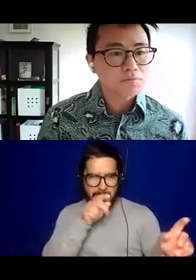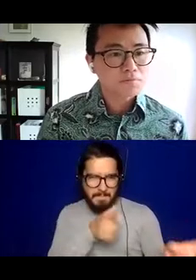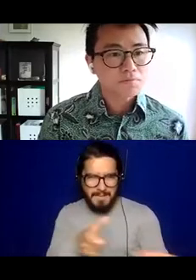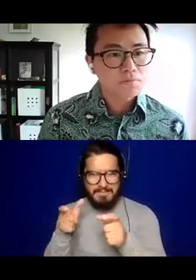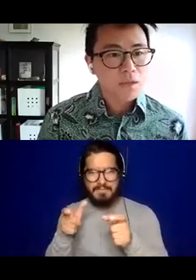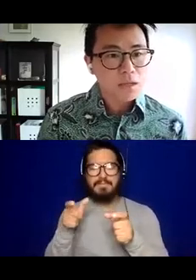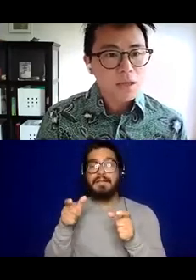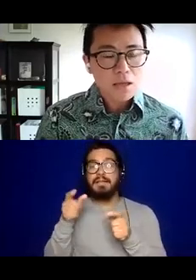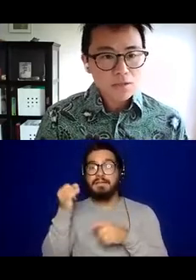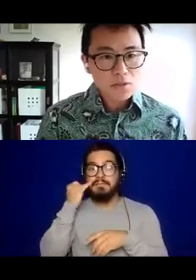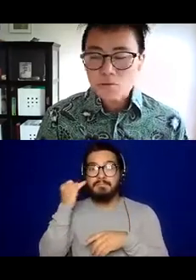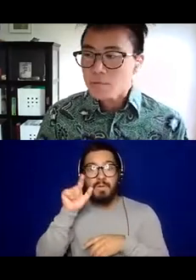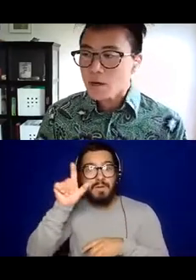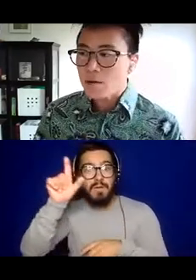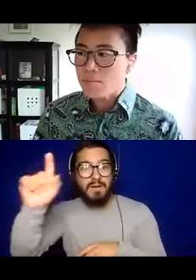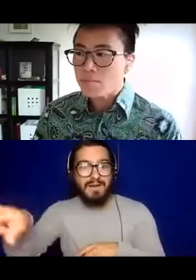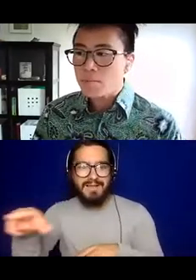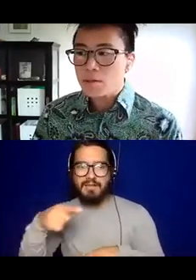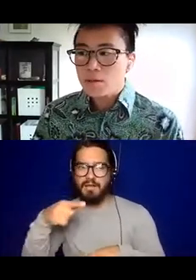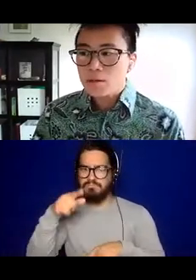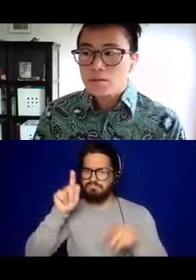down. And Zoom,